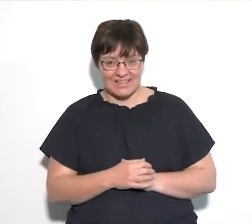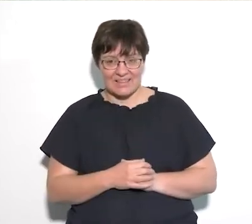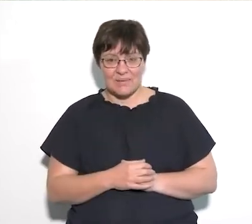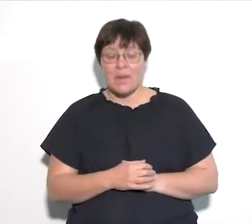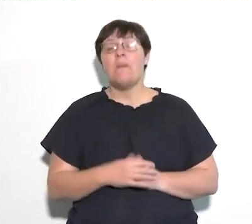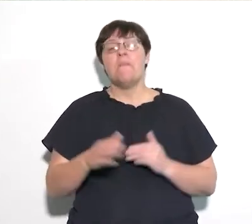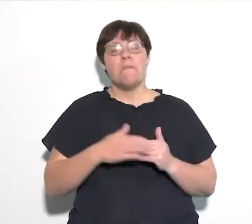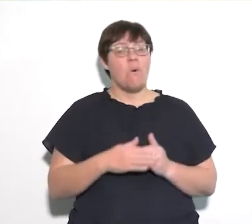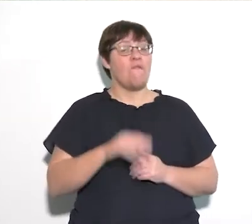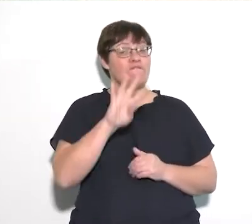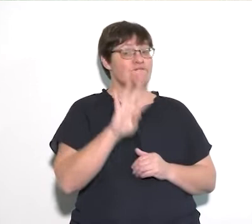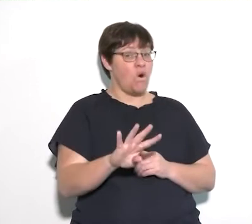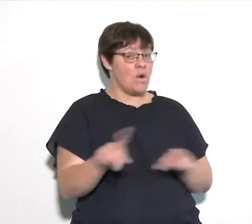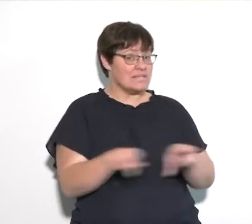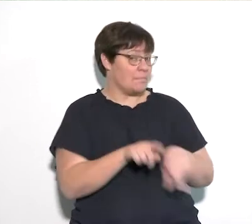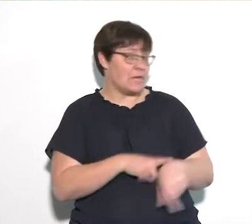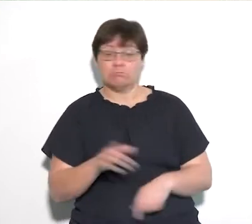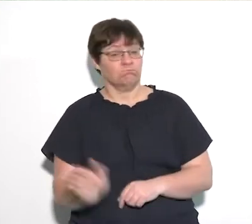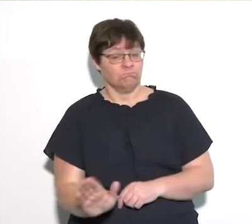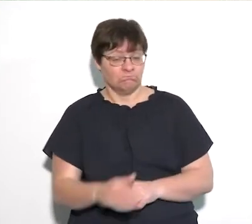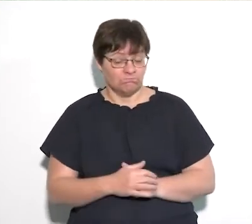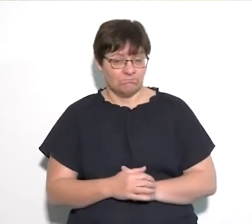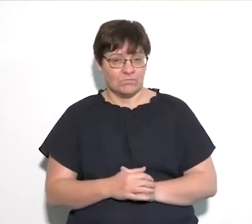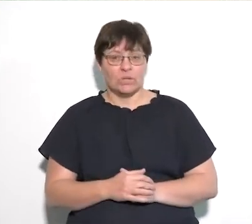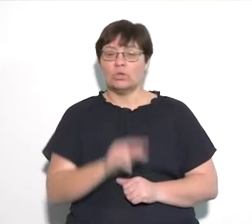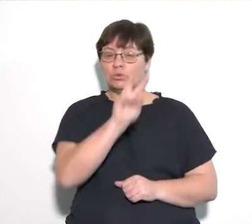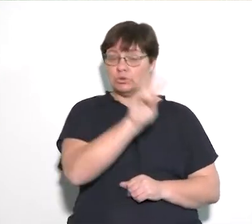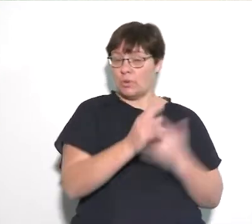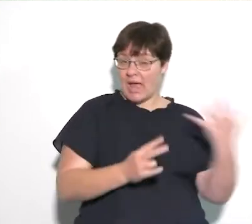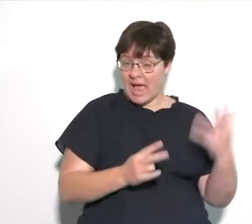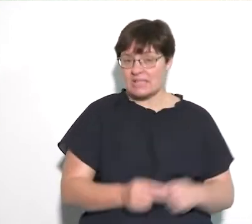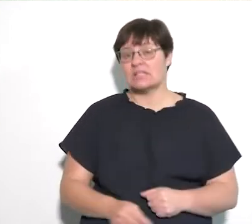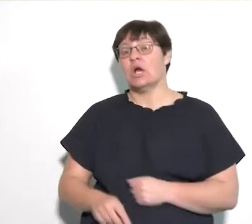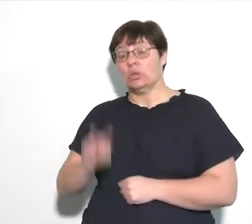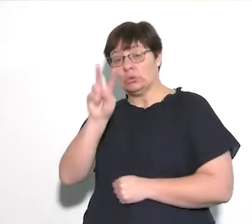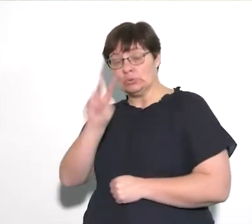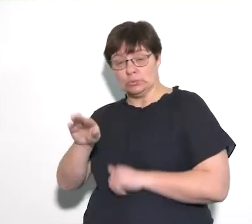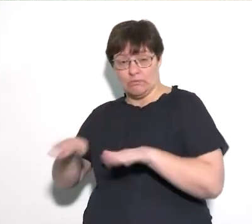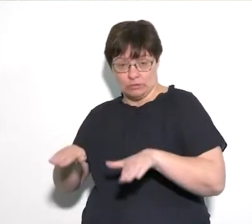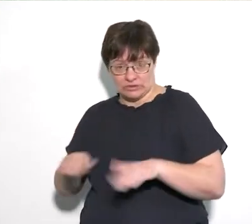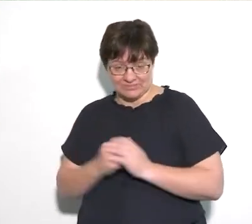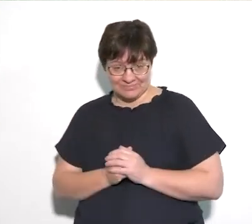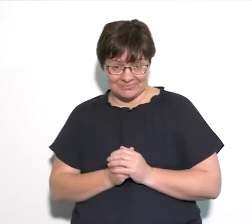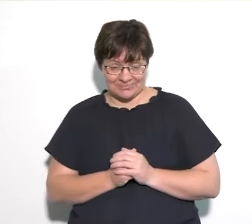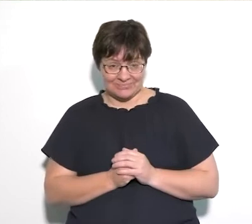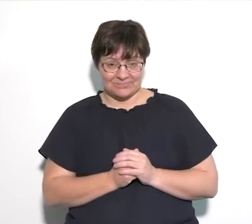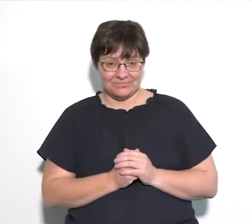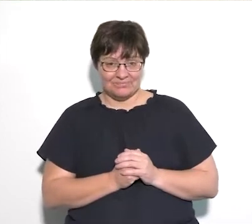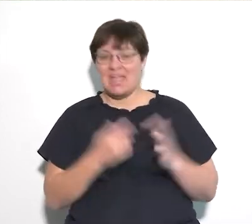than 4 footprints at a time. So 2 handprints, 2 footprints or less. Let's play the